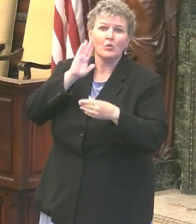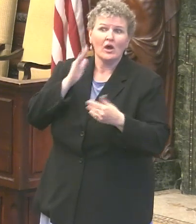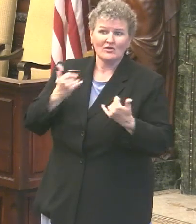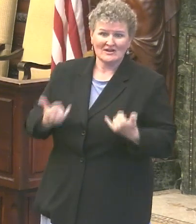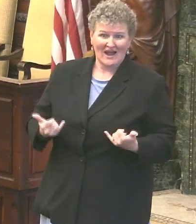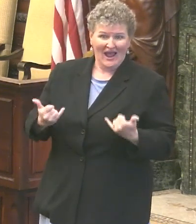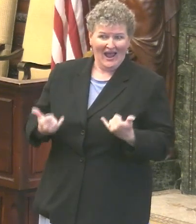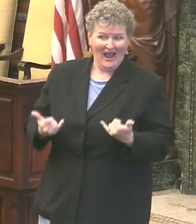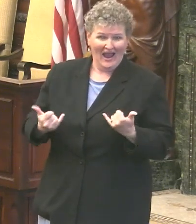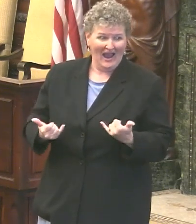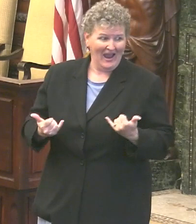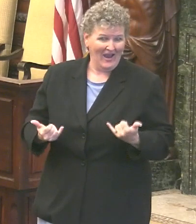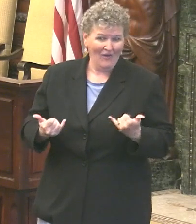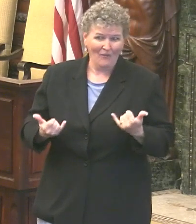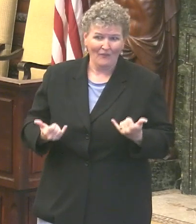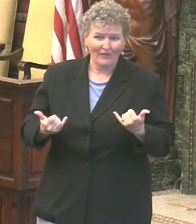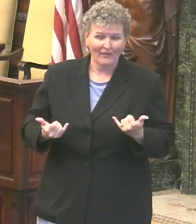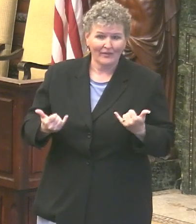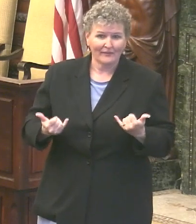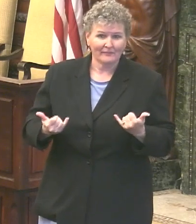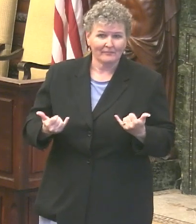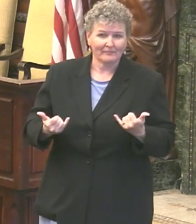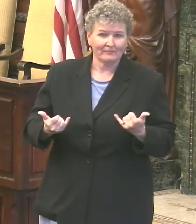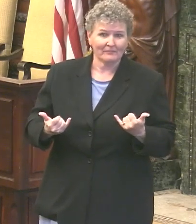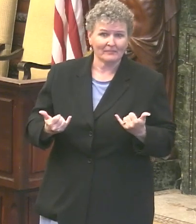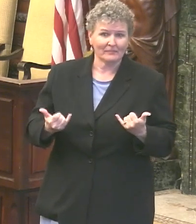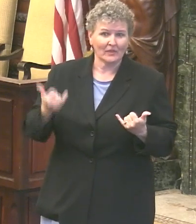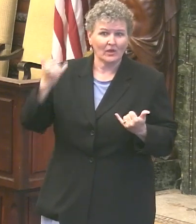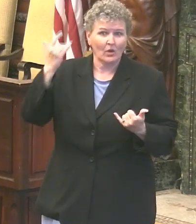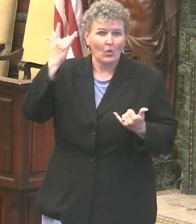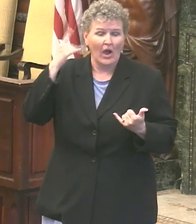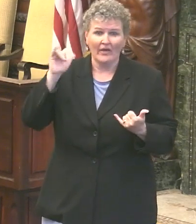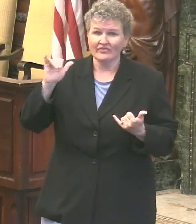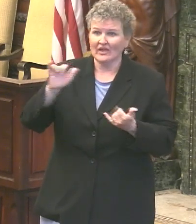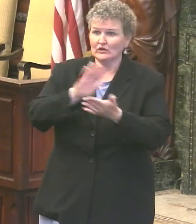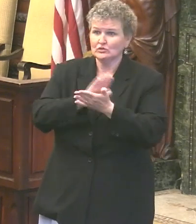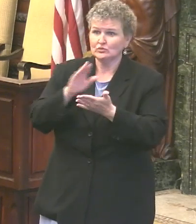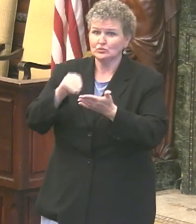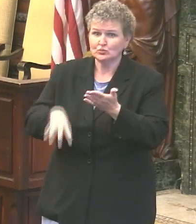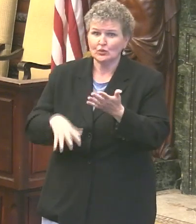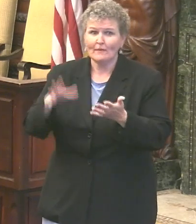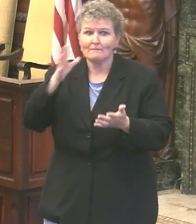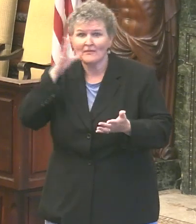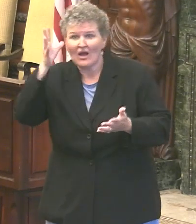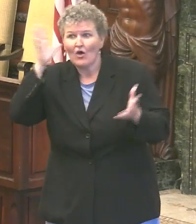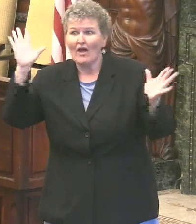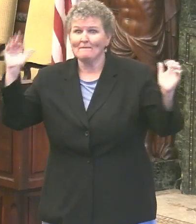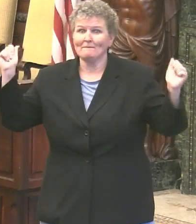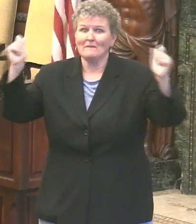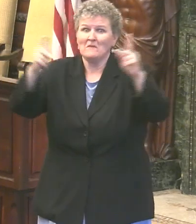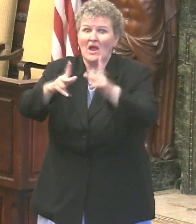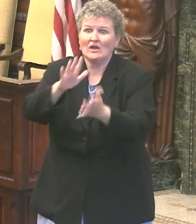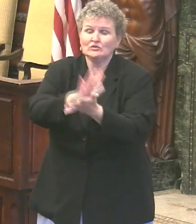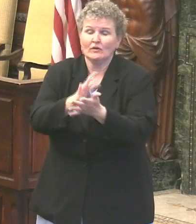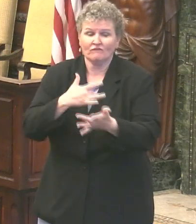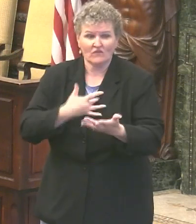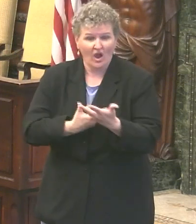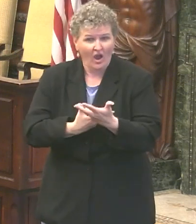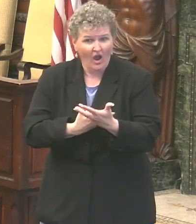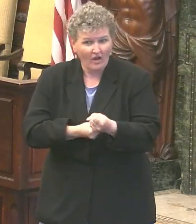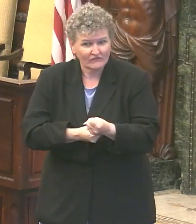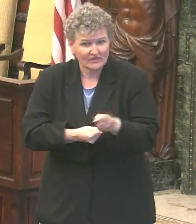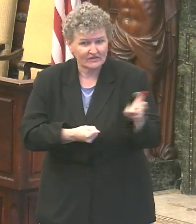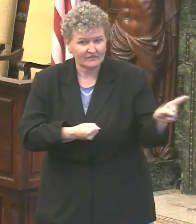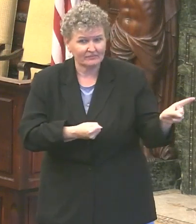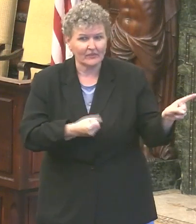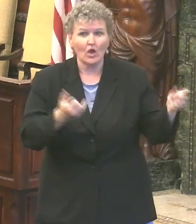got additional motion of students, teachers, and parents going back to school? At this point, I still think it's appropriate,